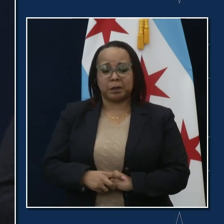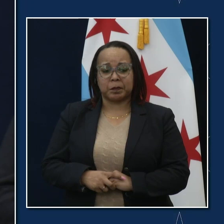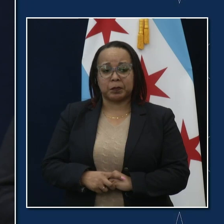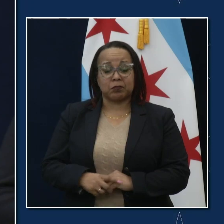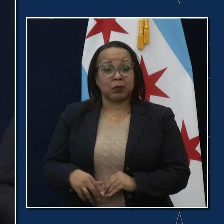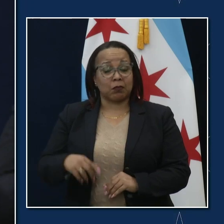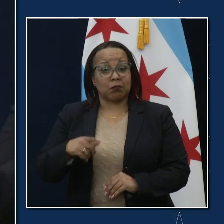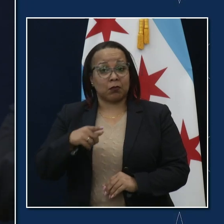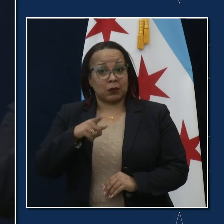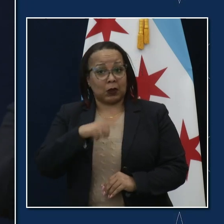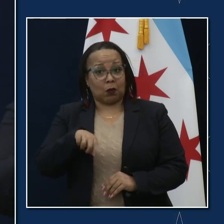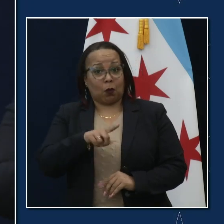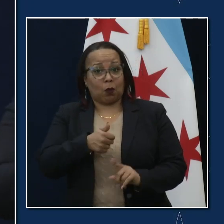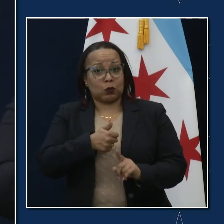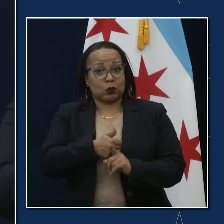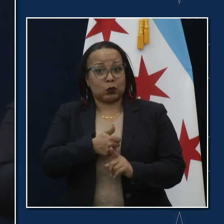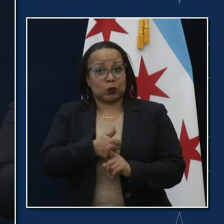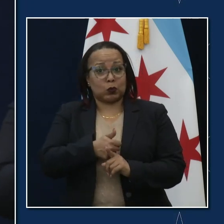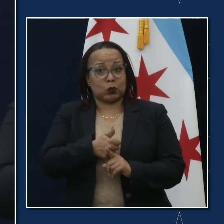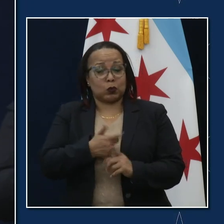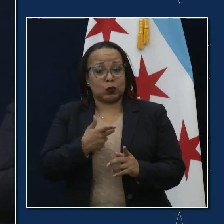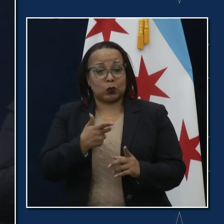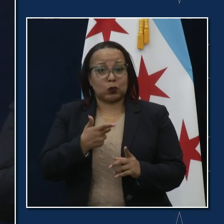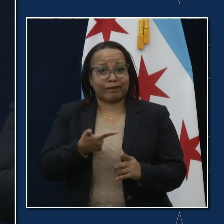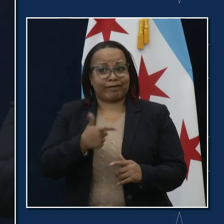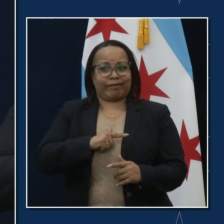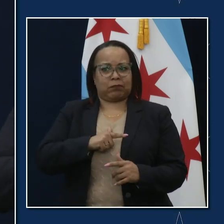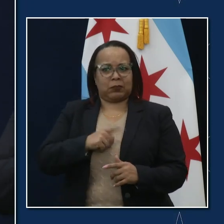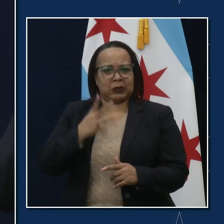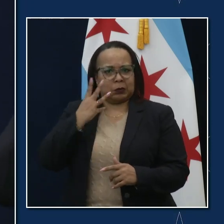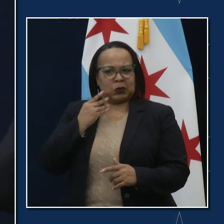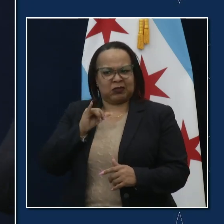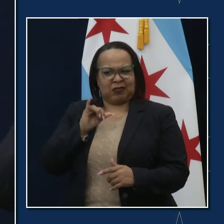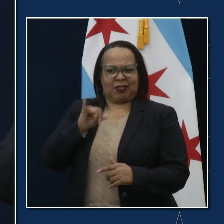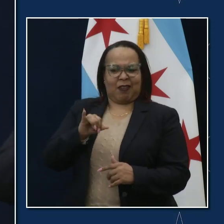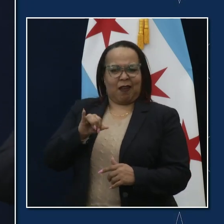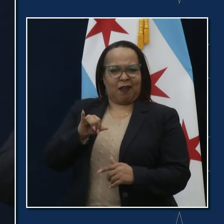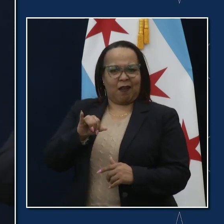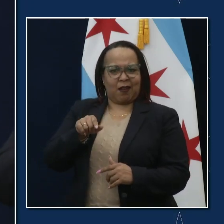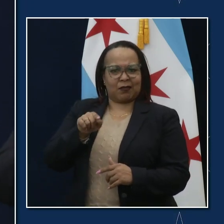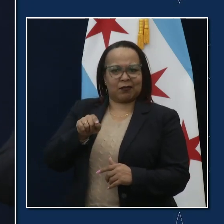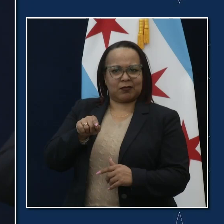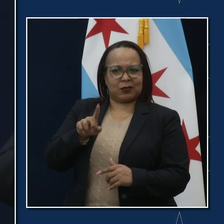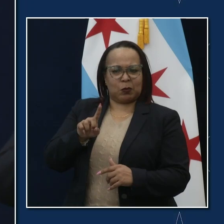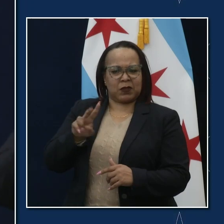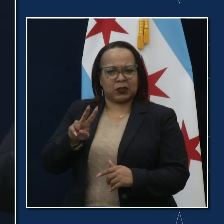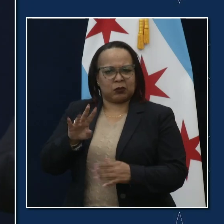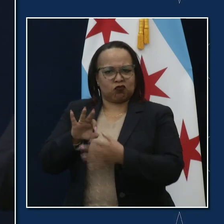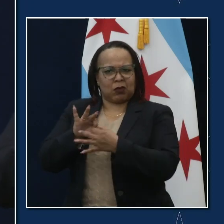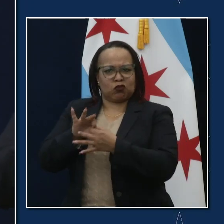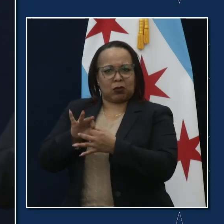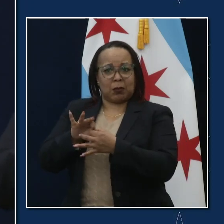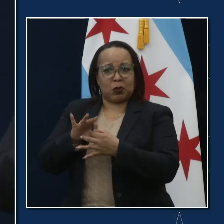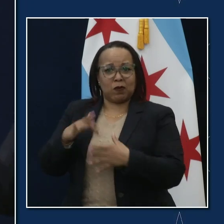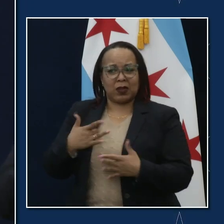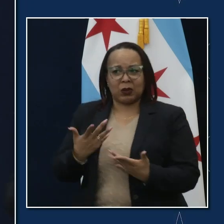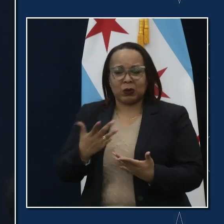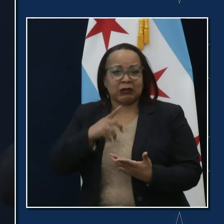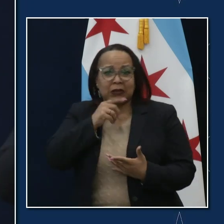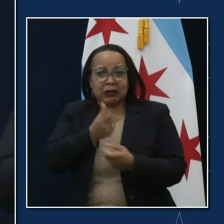are unfortunately in one of those kinds of settings, in one of those kinds of relationships where you don't feel